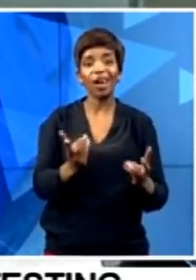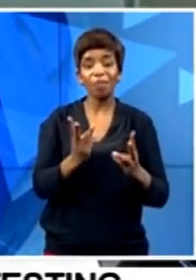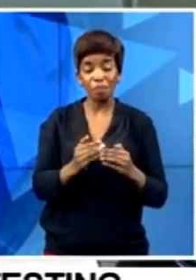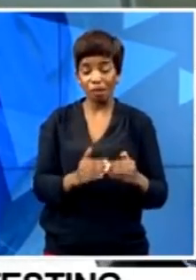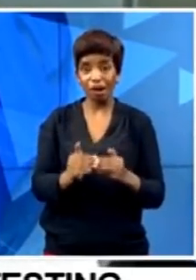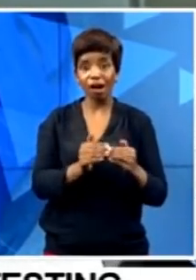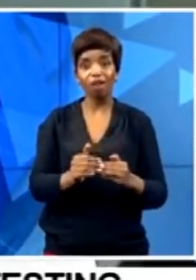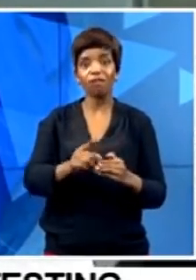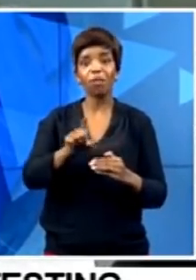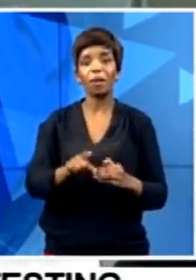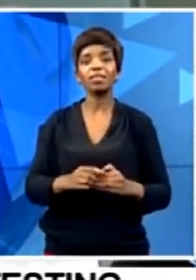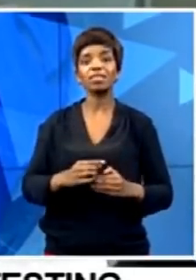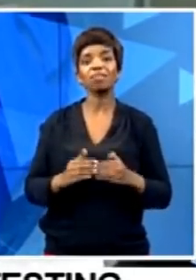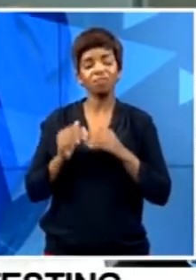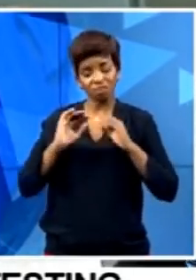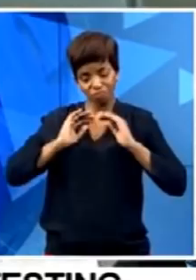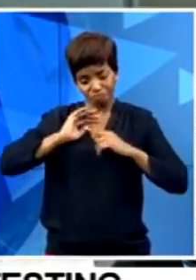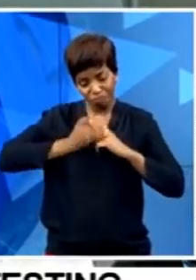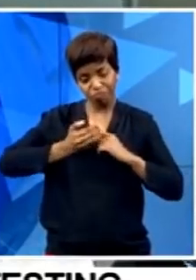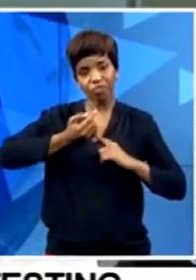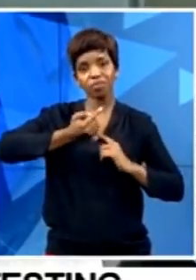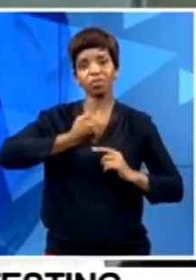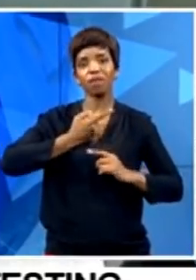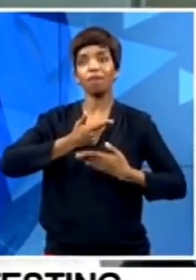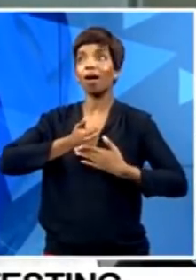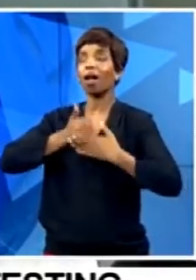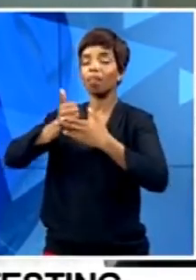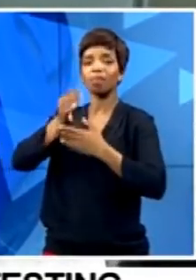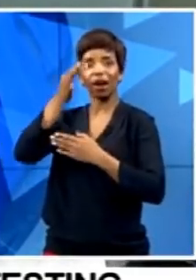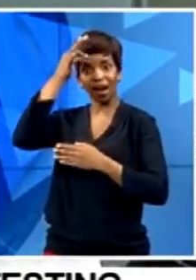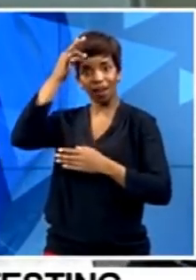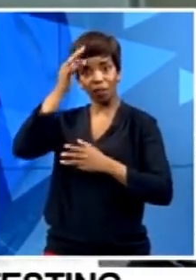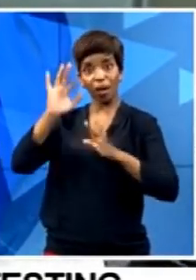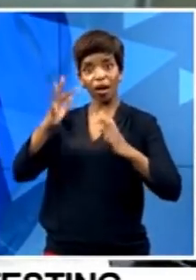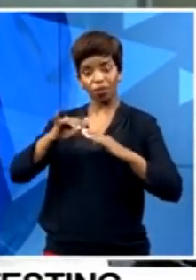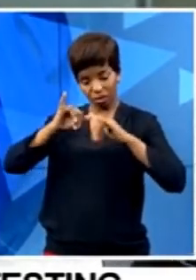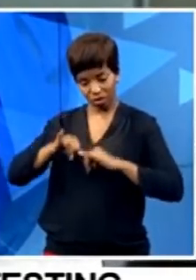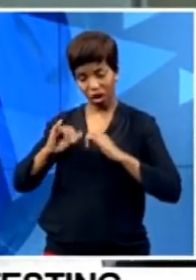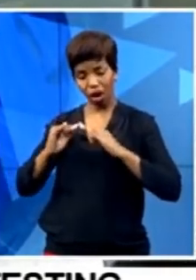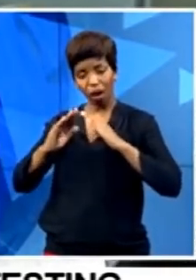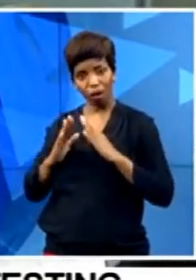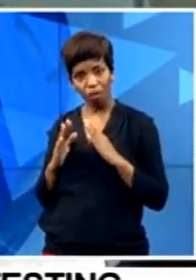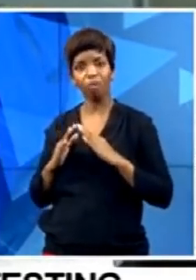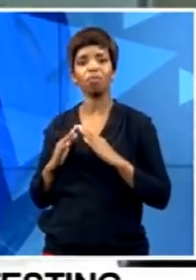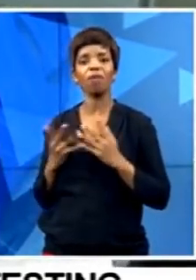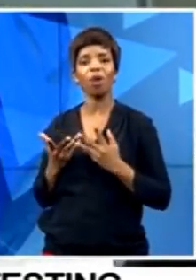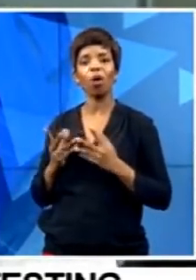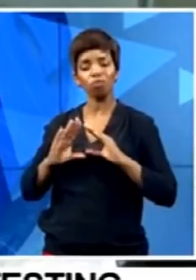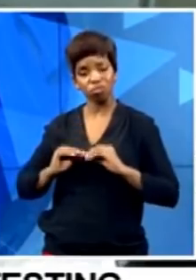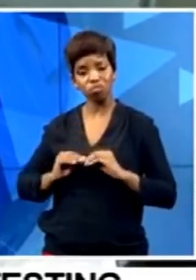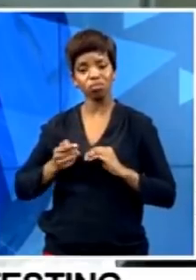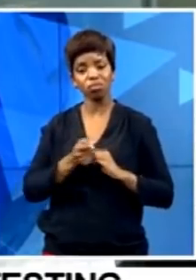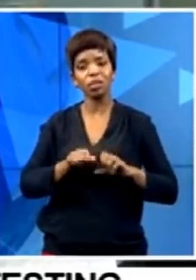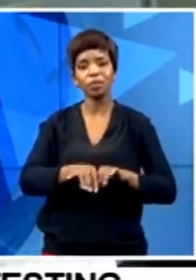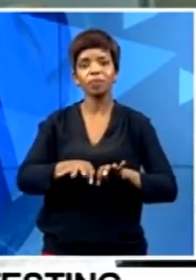ensure that we effect this 21 lockdown. It's very unfortunate in the province that this week almost disrupted our